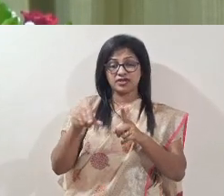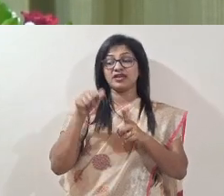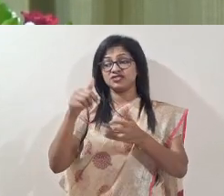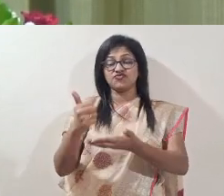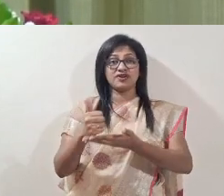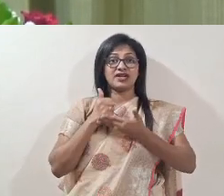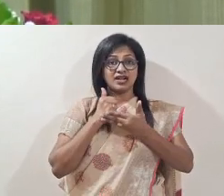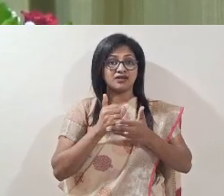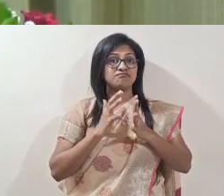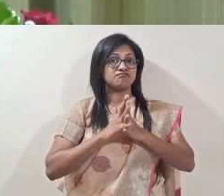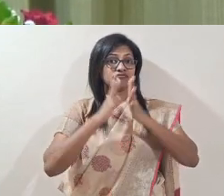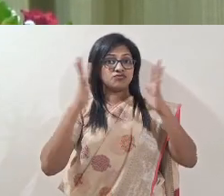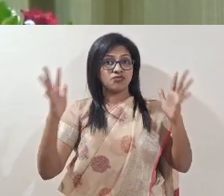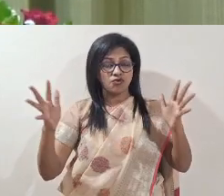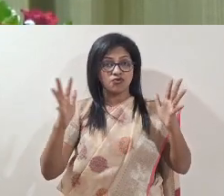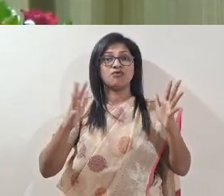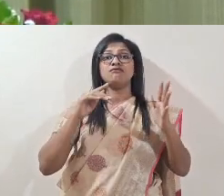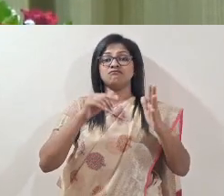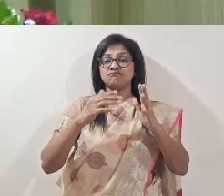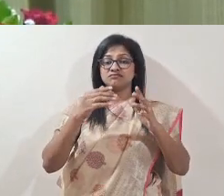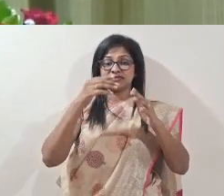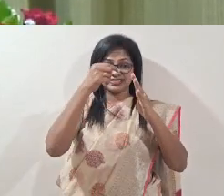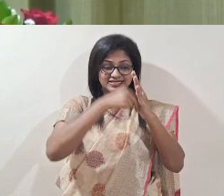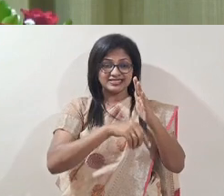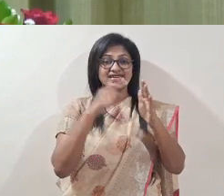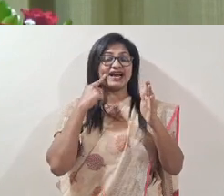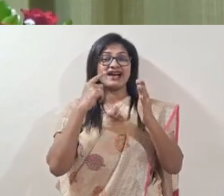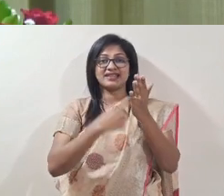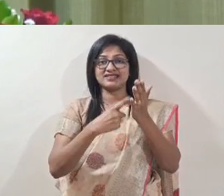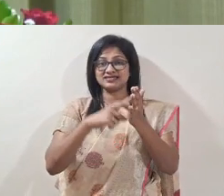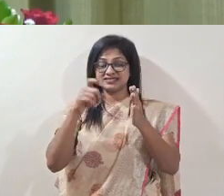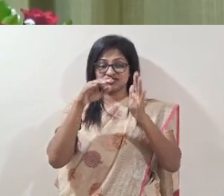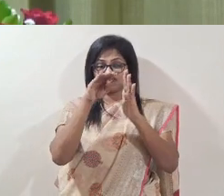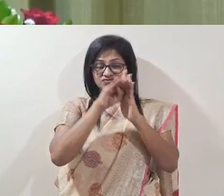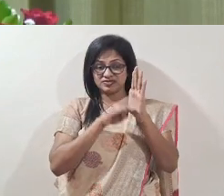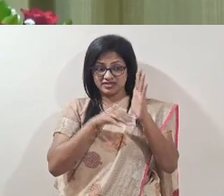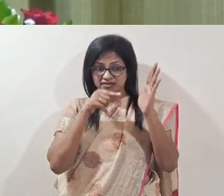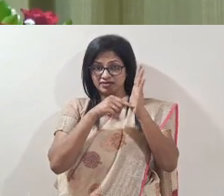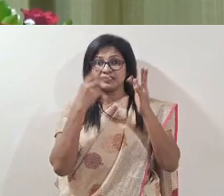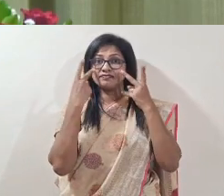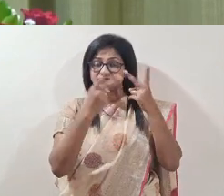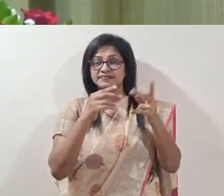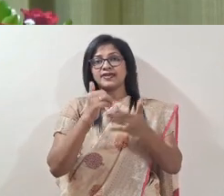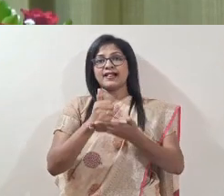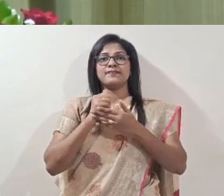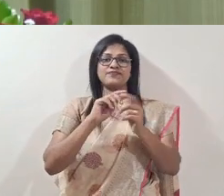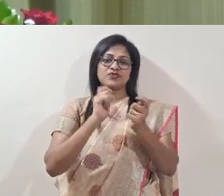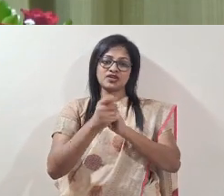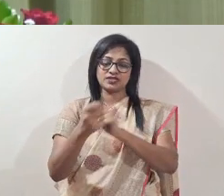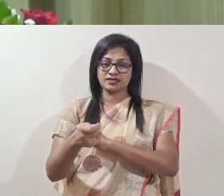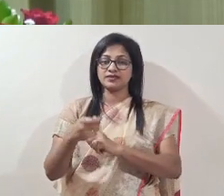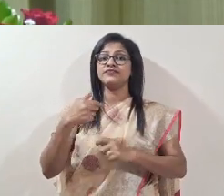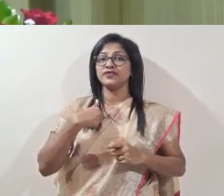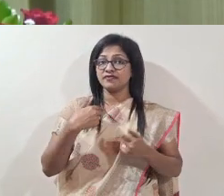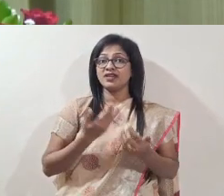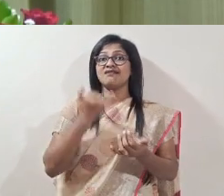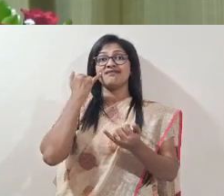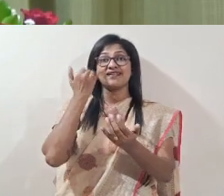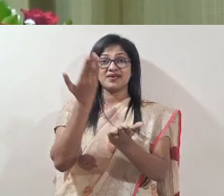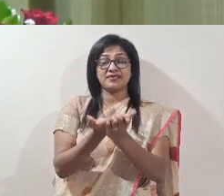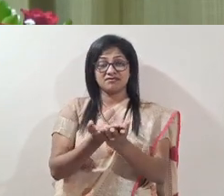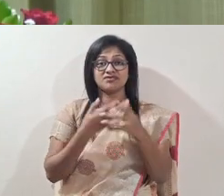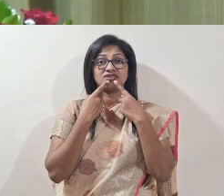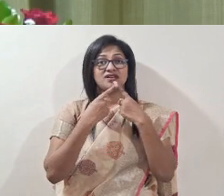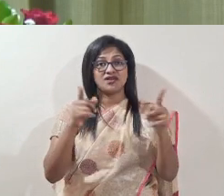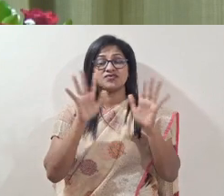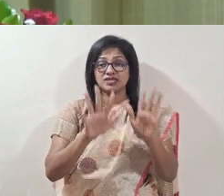lot in bringing all those details as you are seeing in the IRC document. So, in fact, we have come out with the